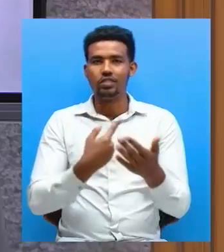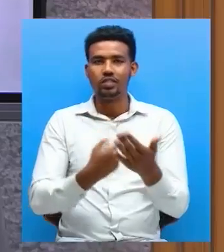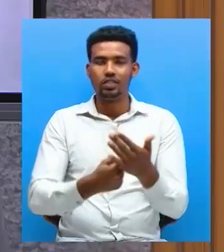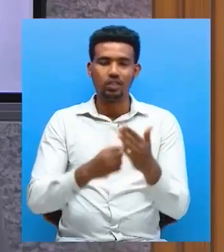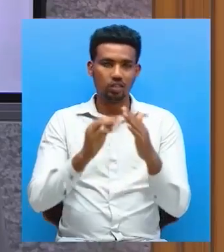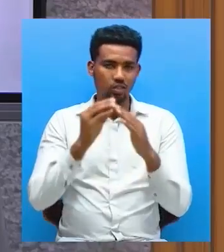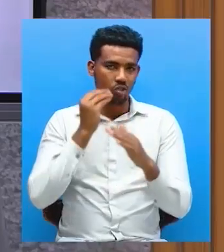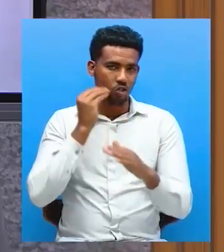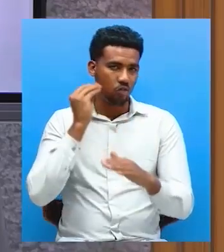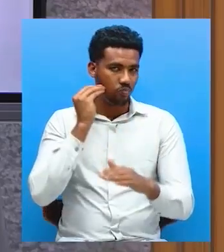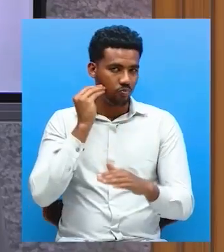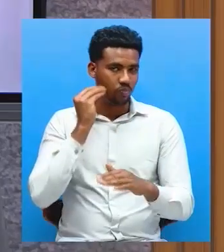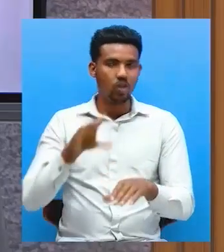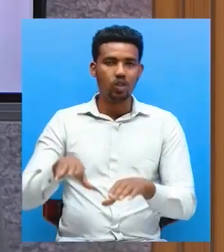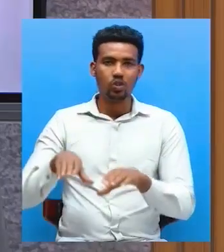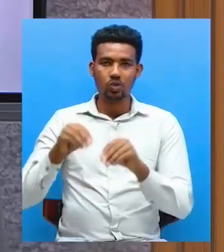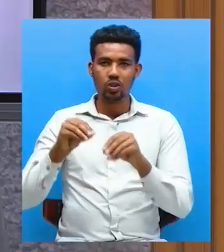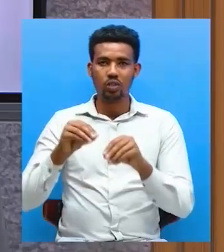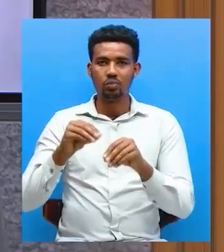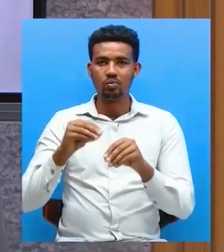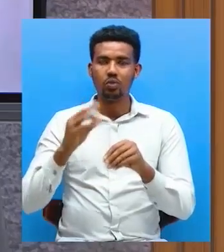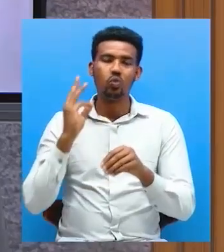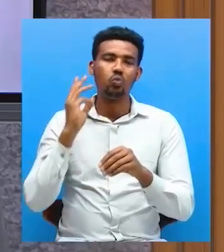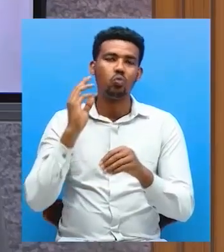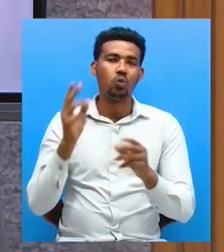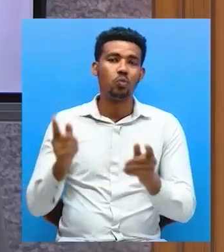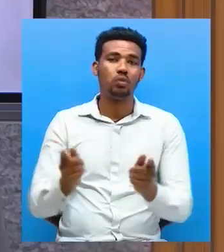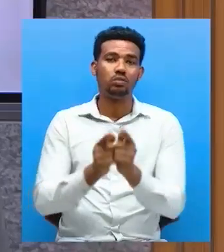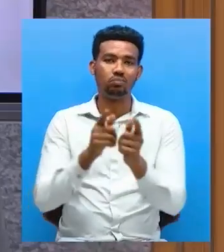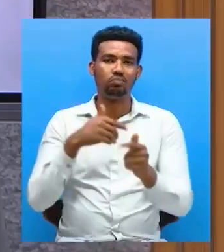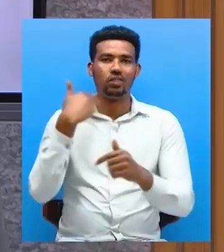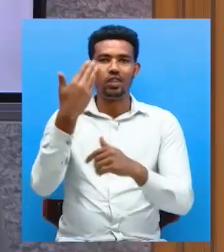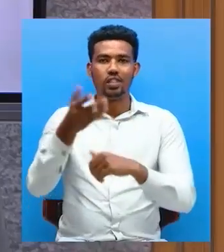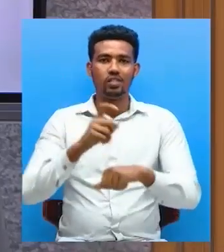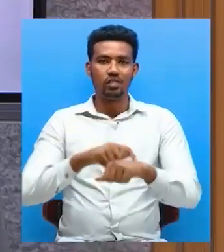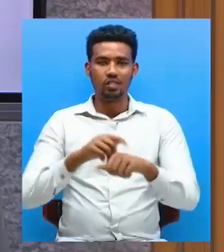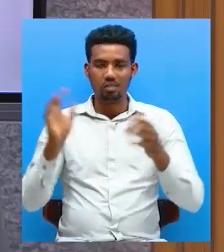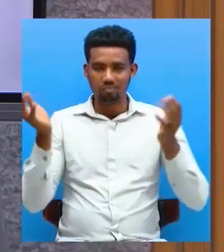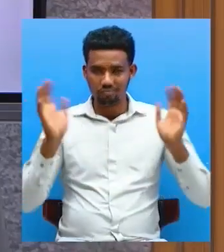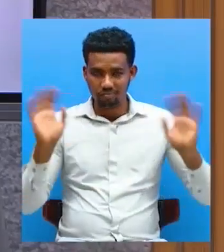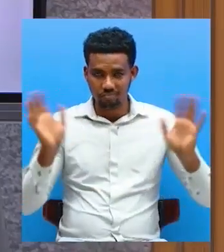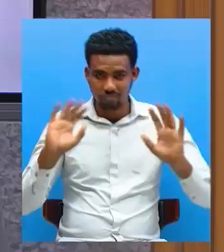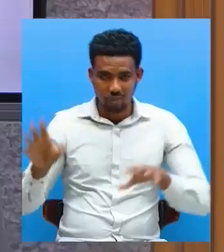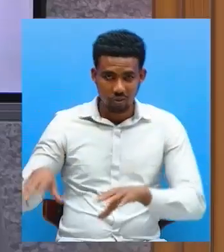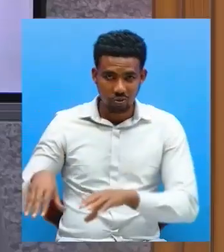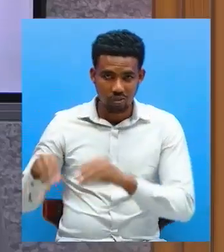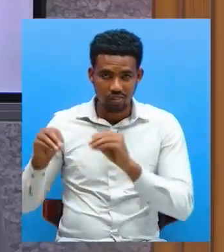home. Students, we will see the next time. Goodbye, students.